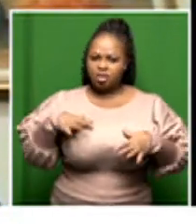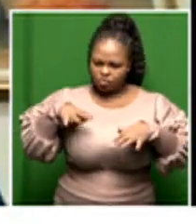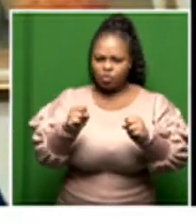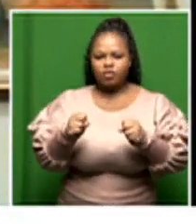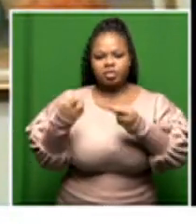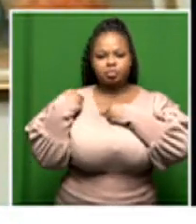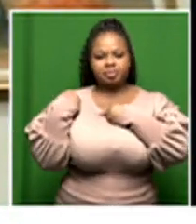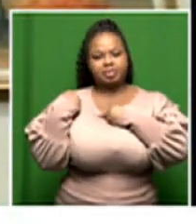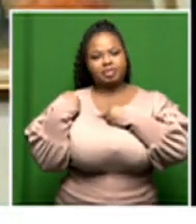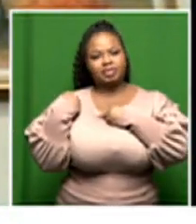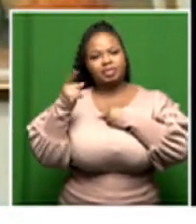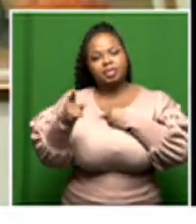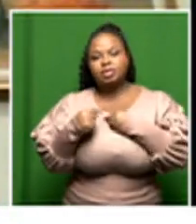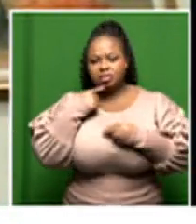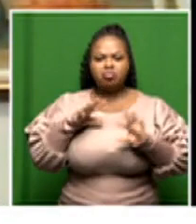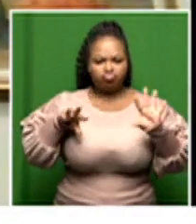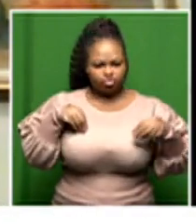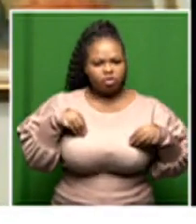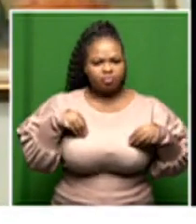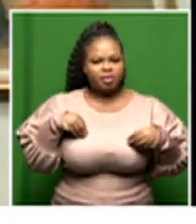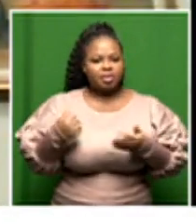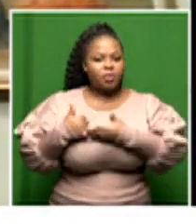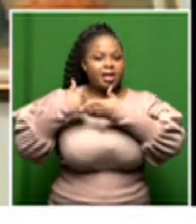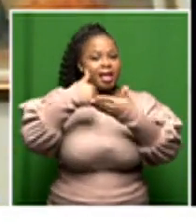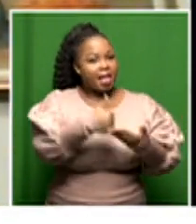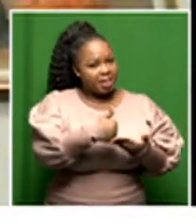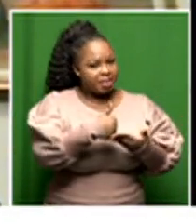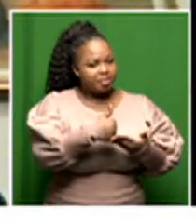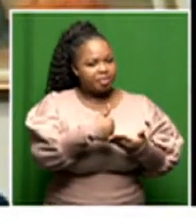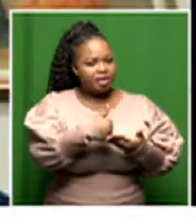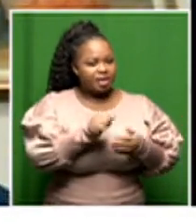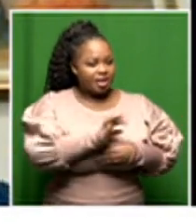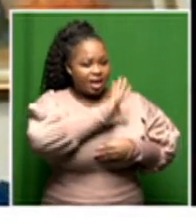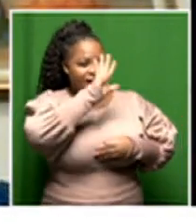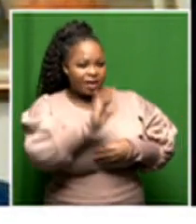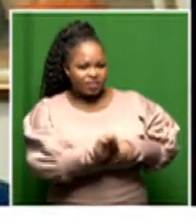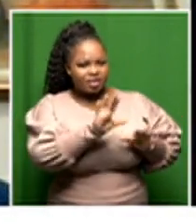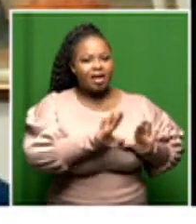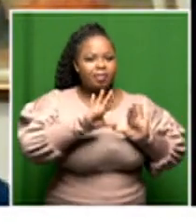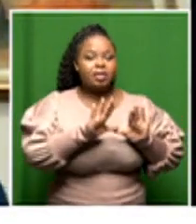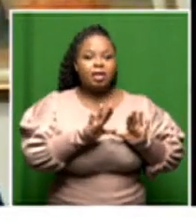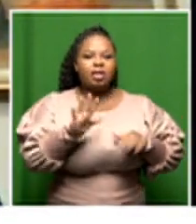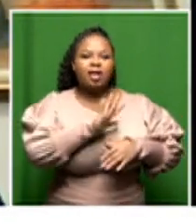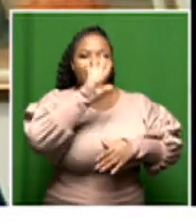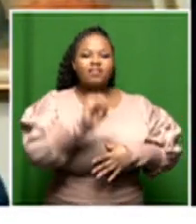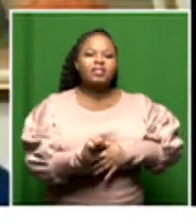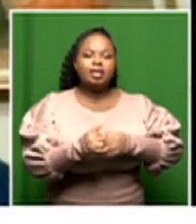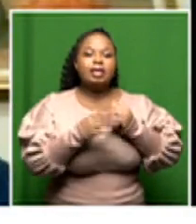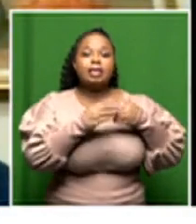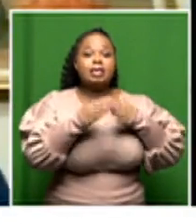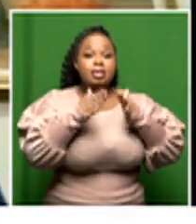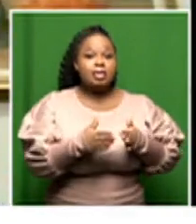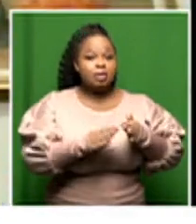and assisting the continent through calling a forum that included African leaders, but also